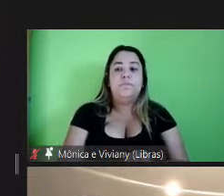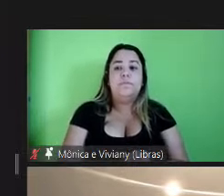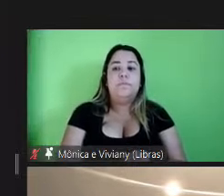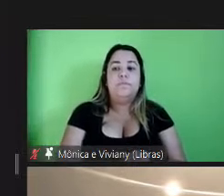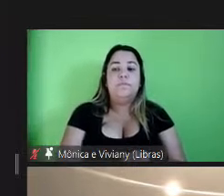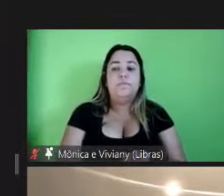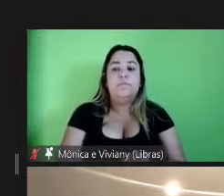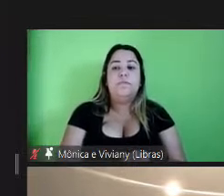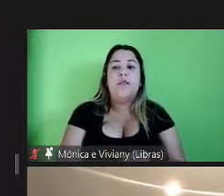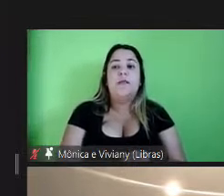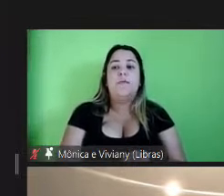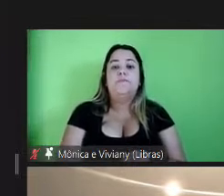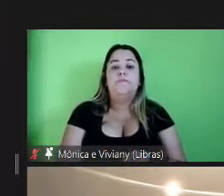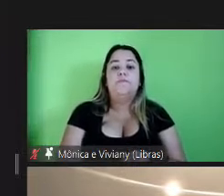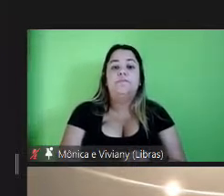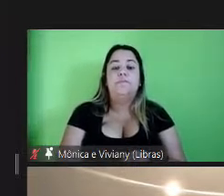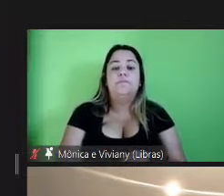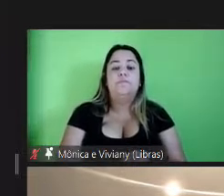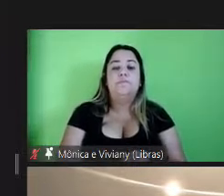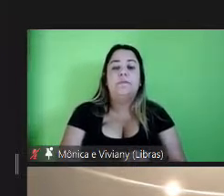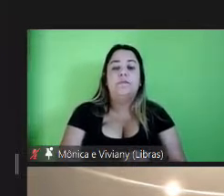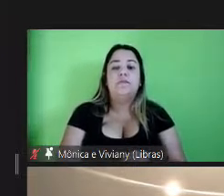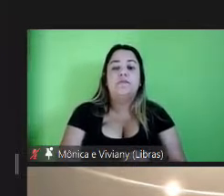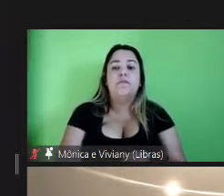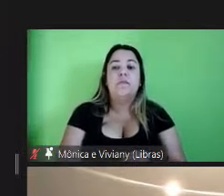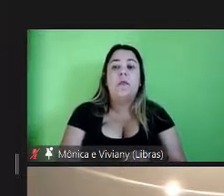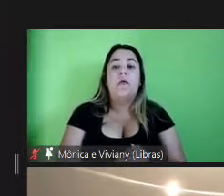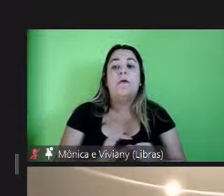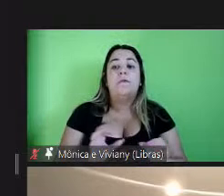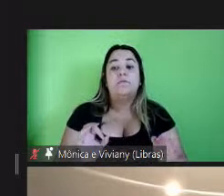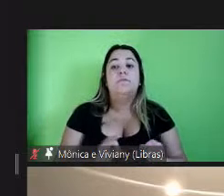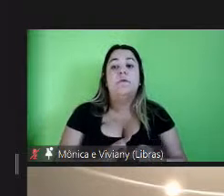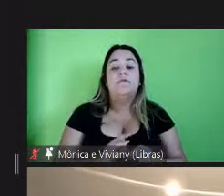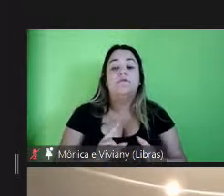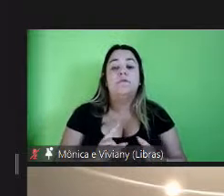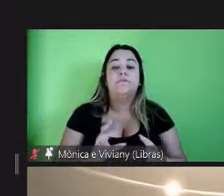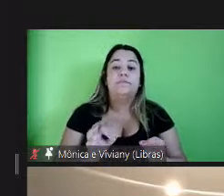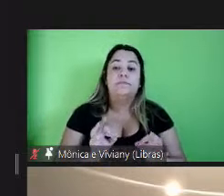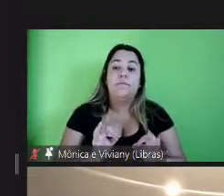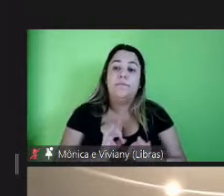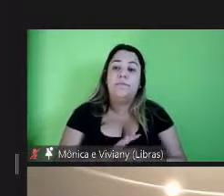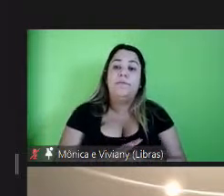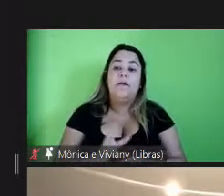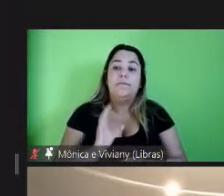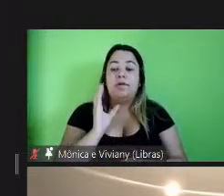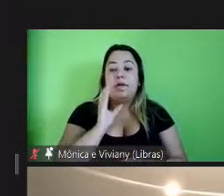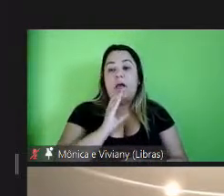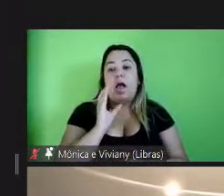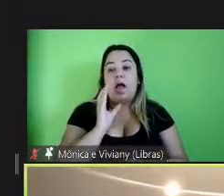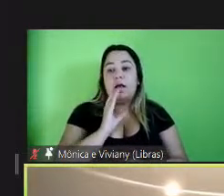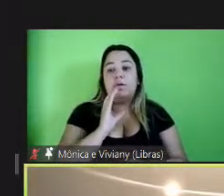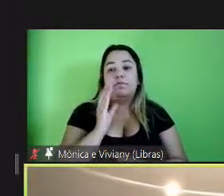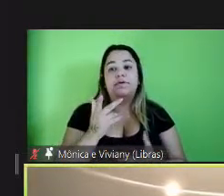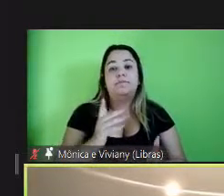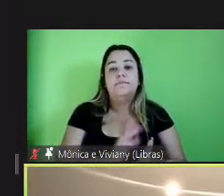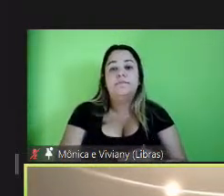she's just asking if you could conclude your presentation. I guess maybe they're out of time. Yeah, no, that's great.